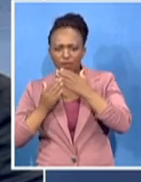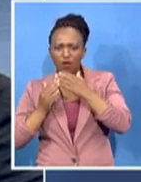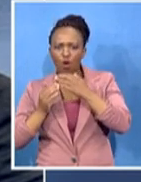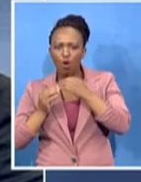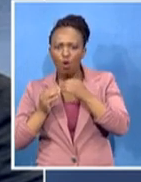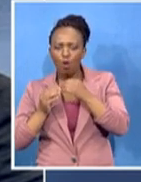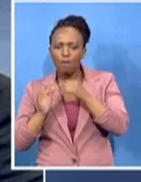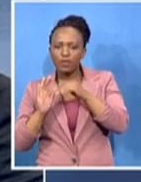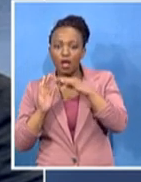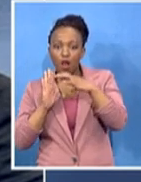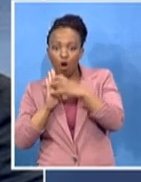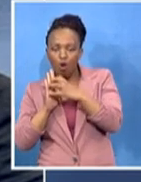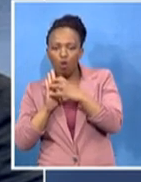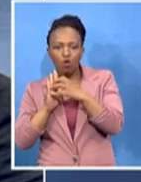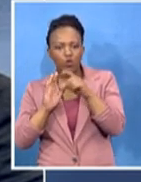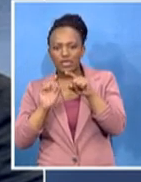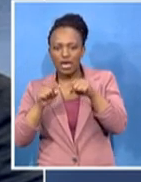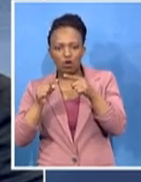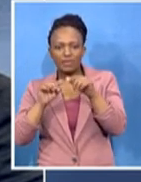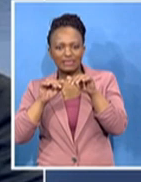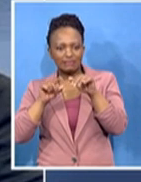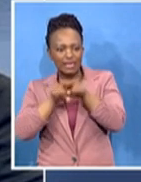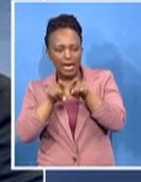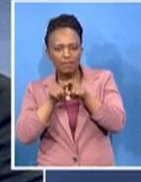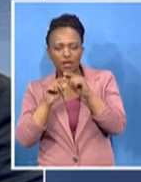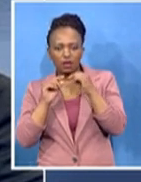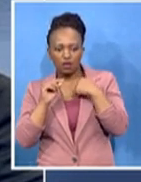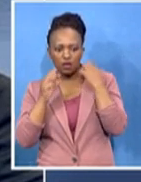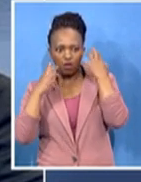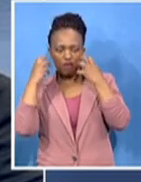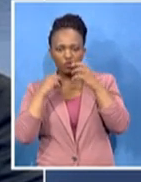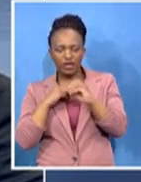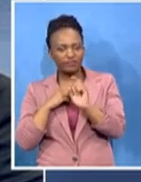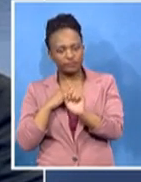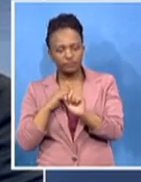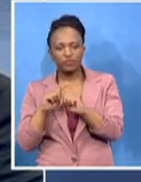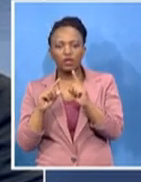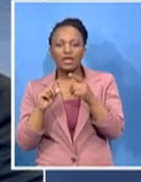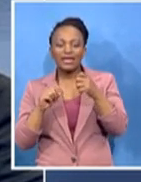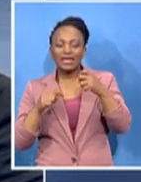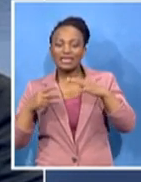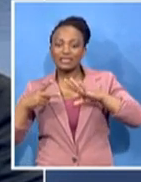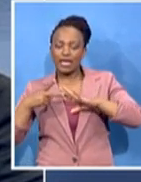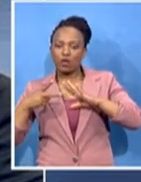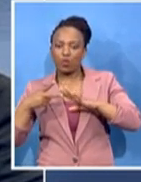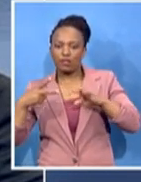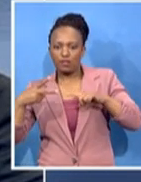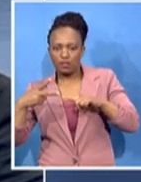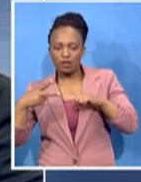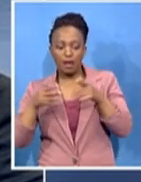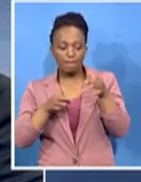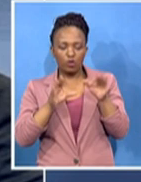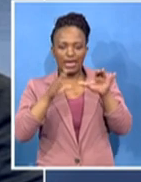confuse voters. Secondly, the effect of registering as a political party means that your logo and name and abbreviations of those